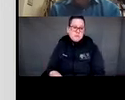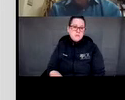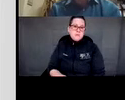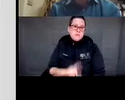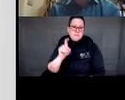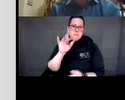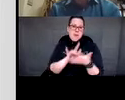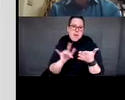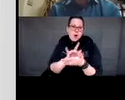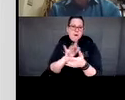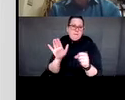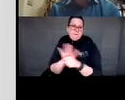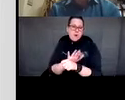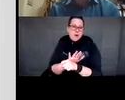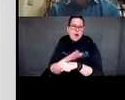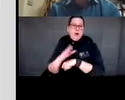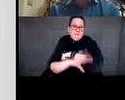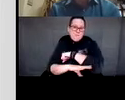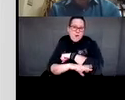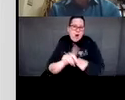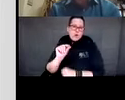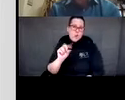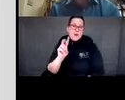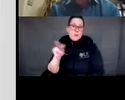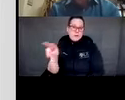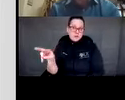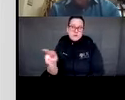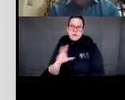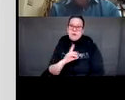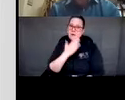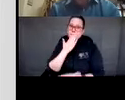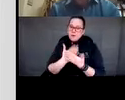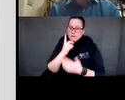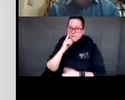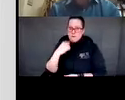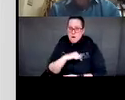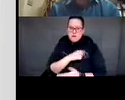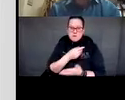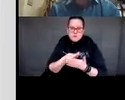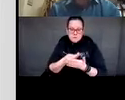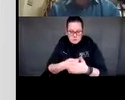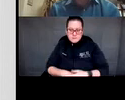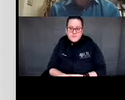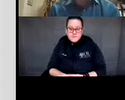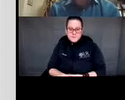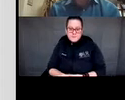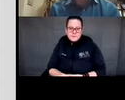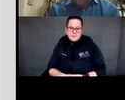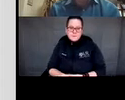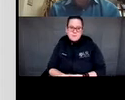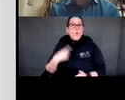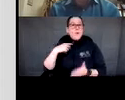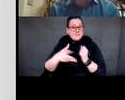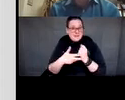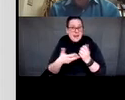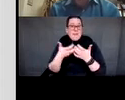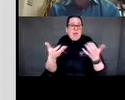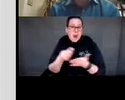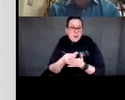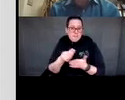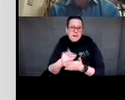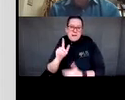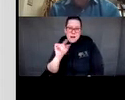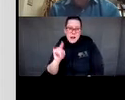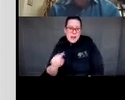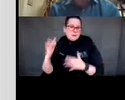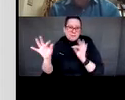September of 22. So that's good news in terms of our balance sheet strength. We went through a lot of cost savings measures, as Liz